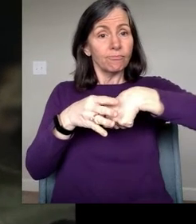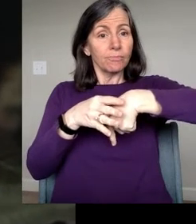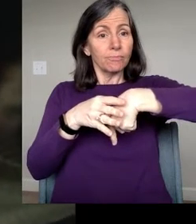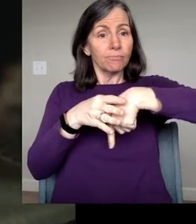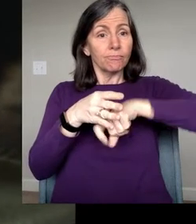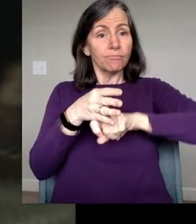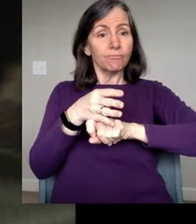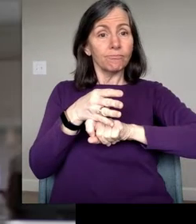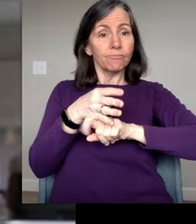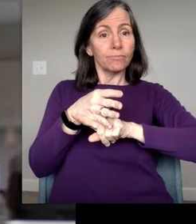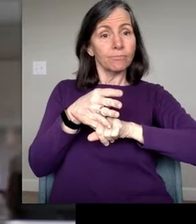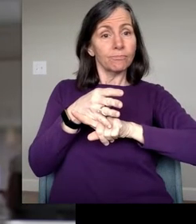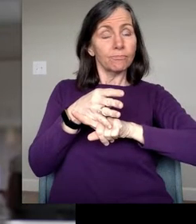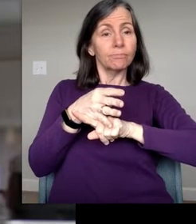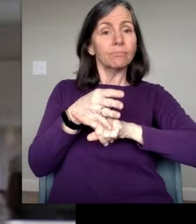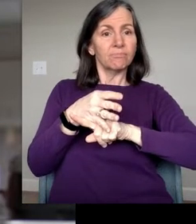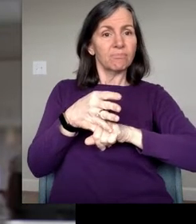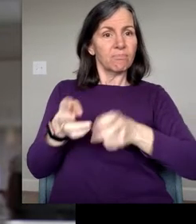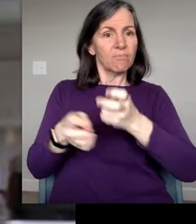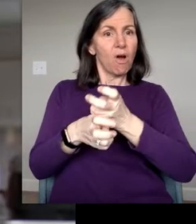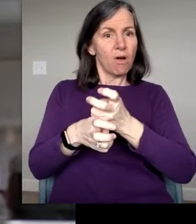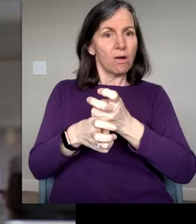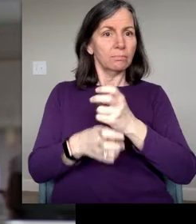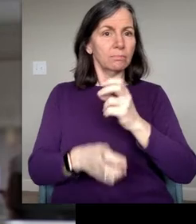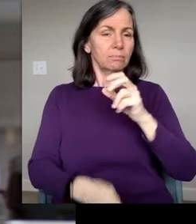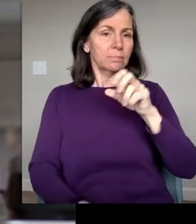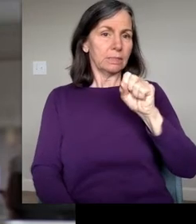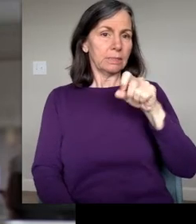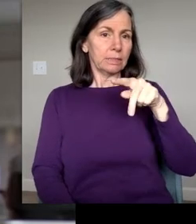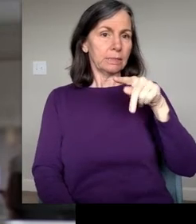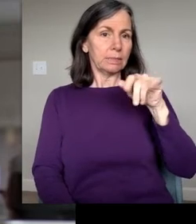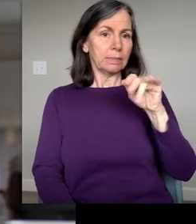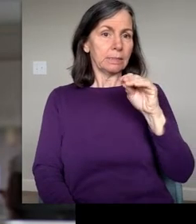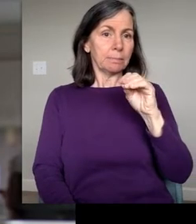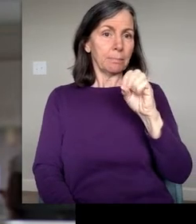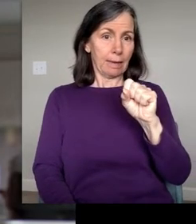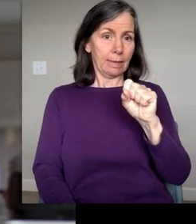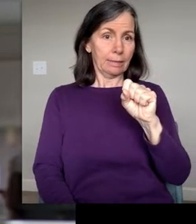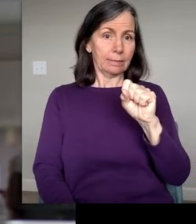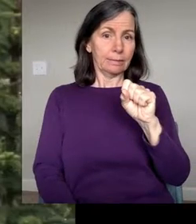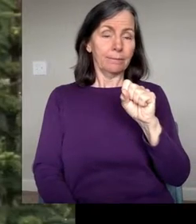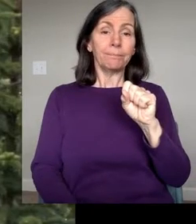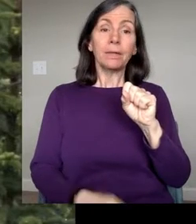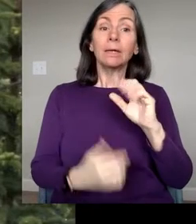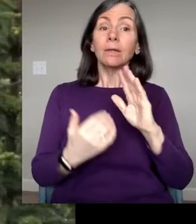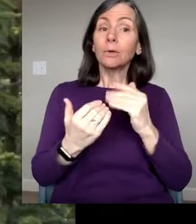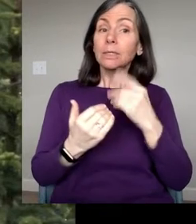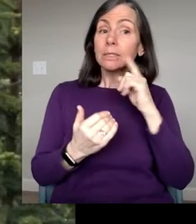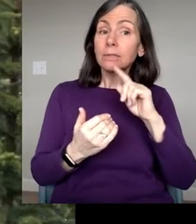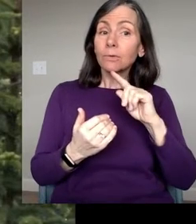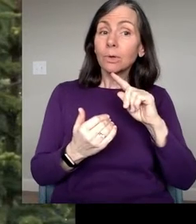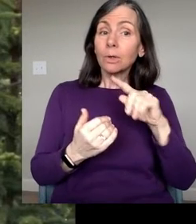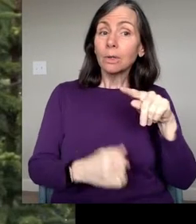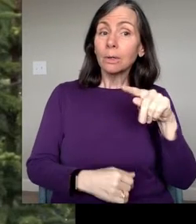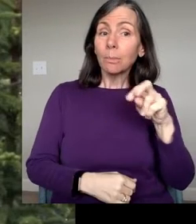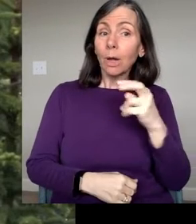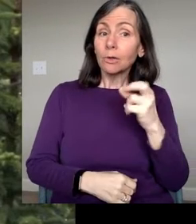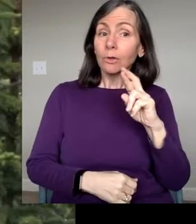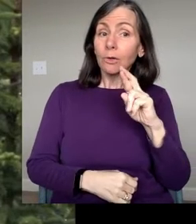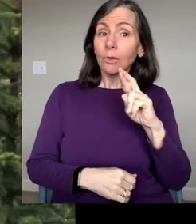They're generally easy for predatory fish to catch, but they're not easy to swallow. In Bear Paw Lake,